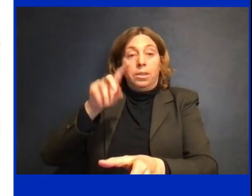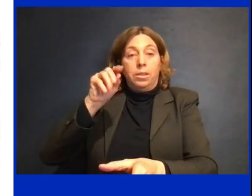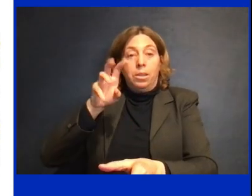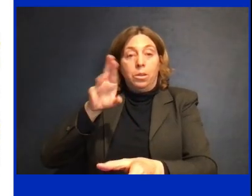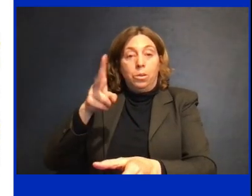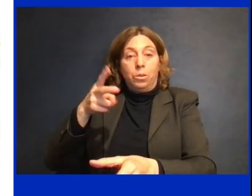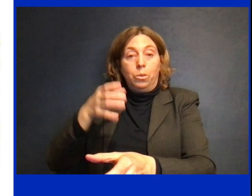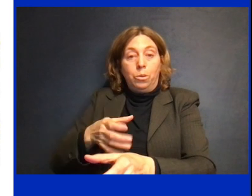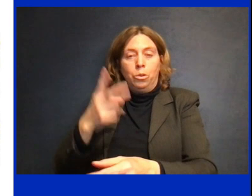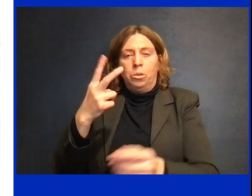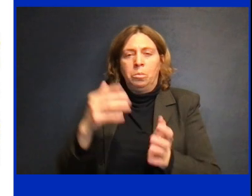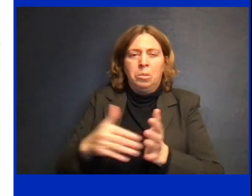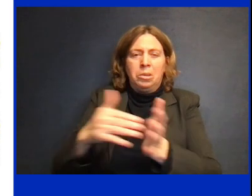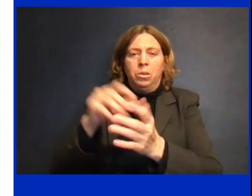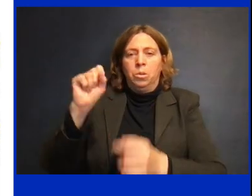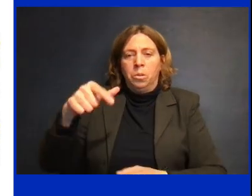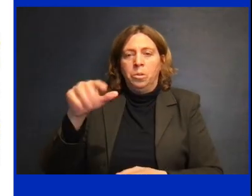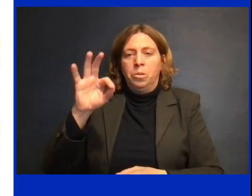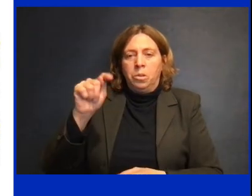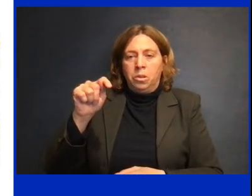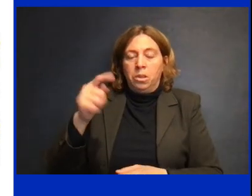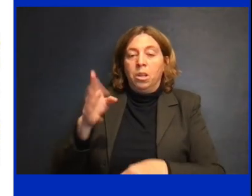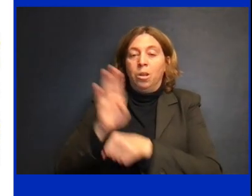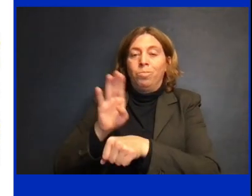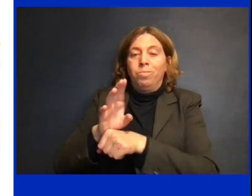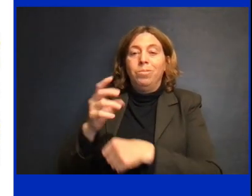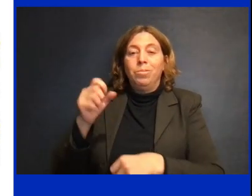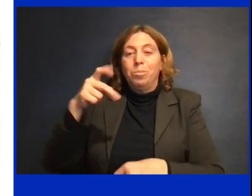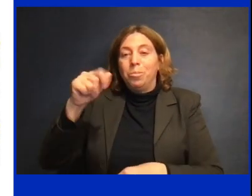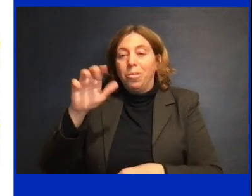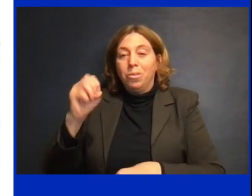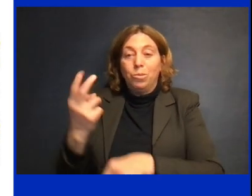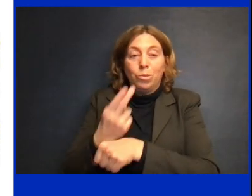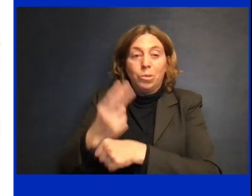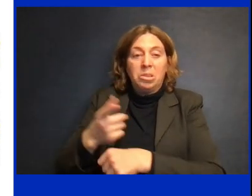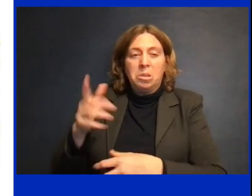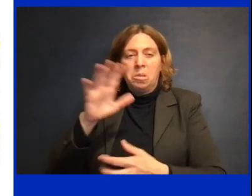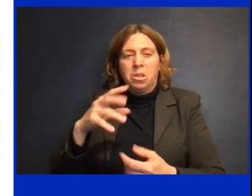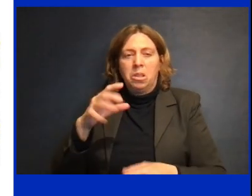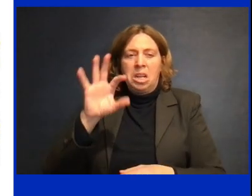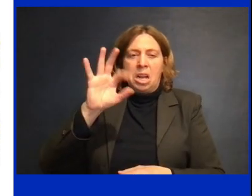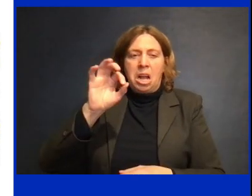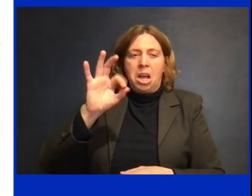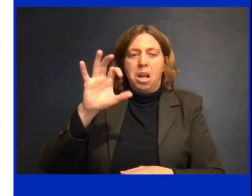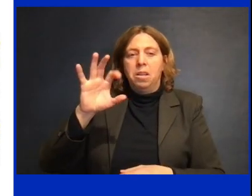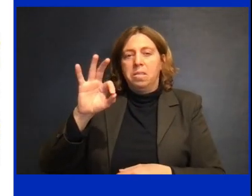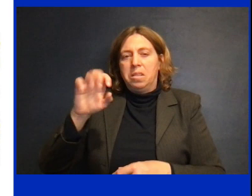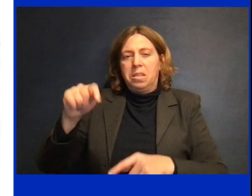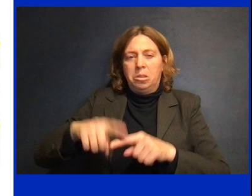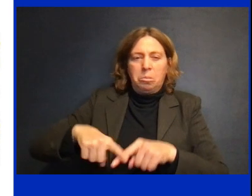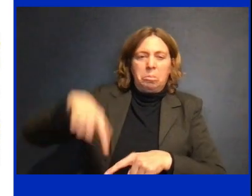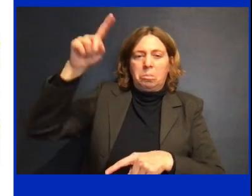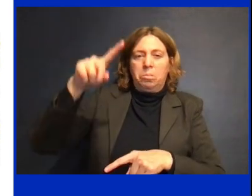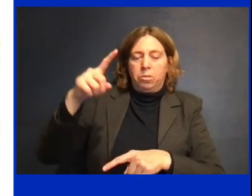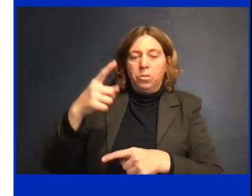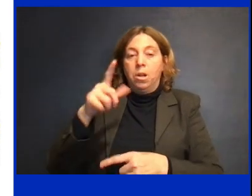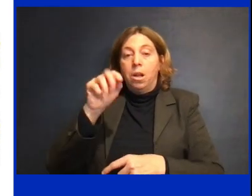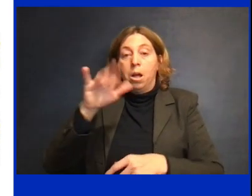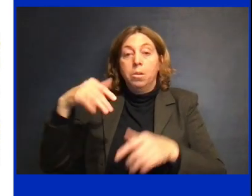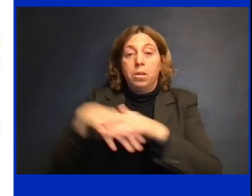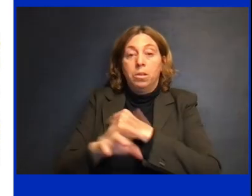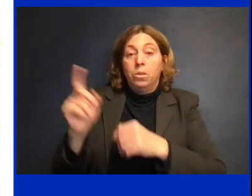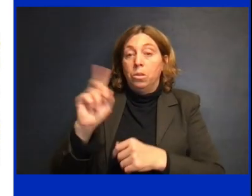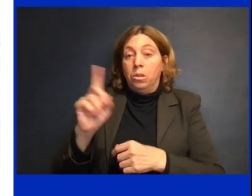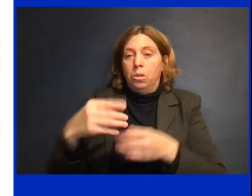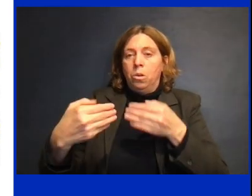approximately 2 million gross square feet of commercial space, with an approximate height of 900 feet above grade